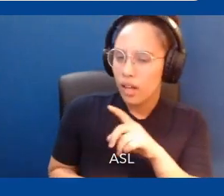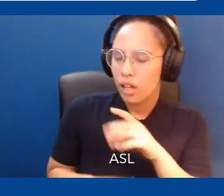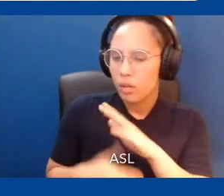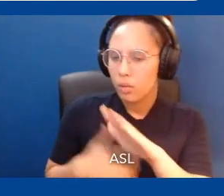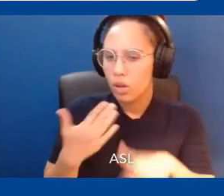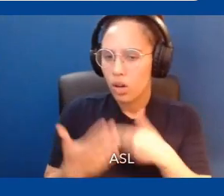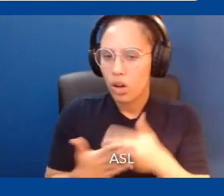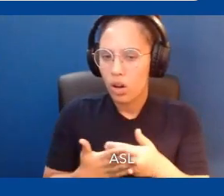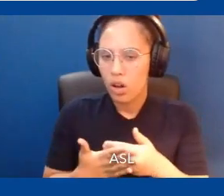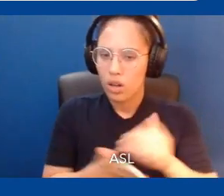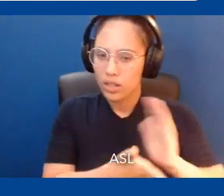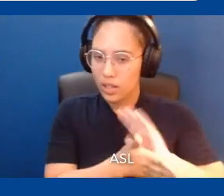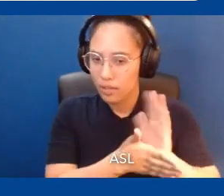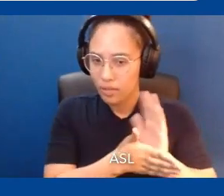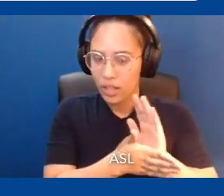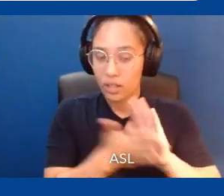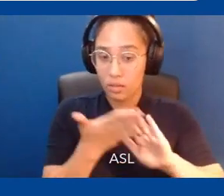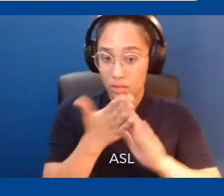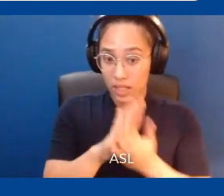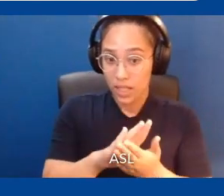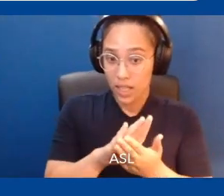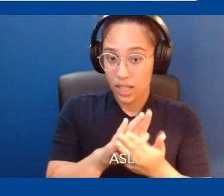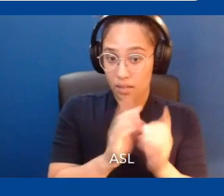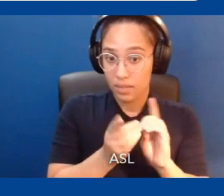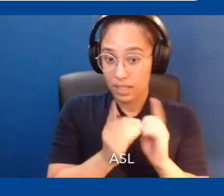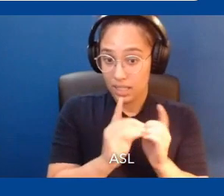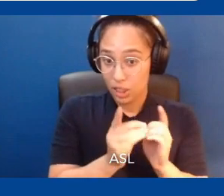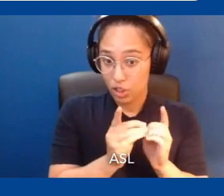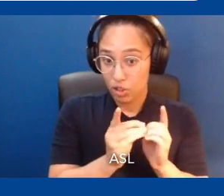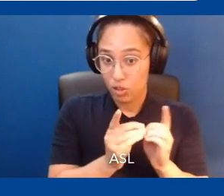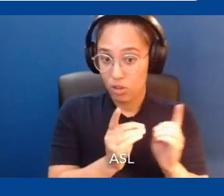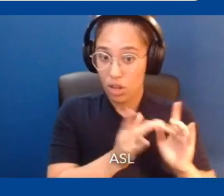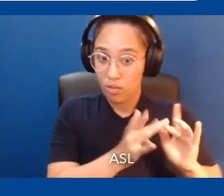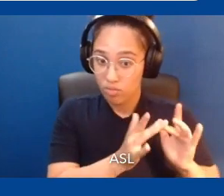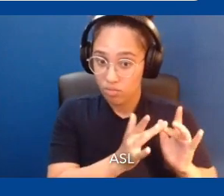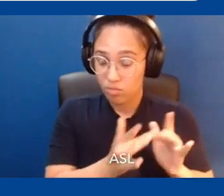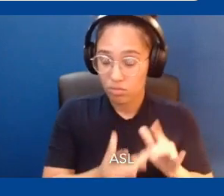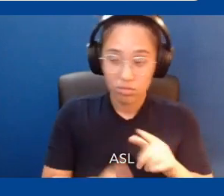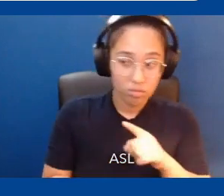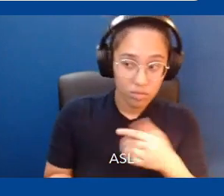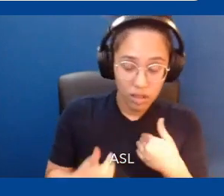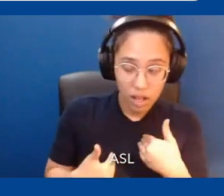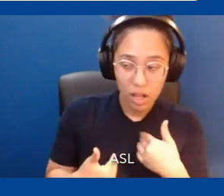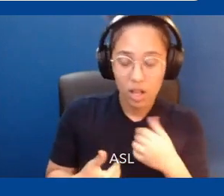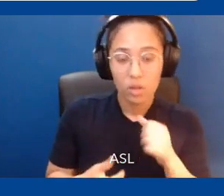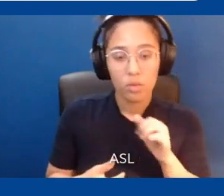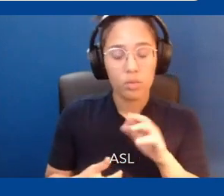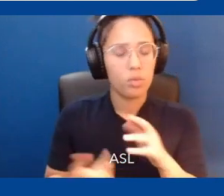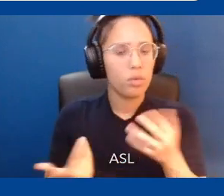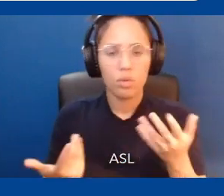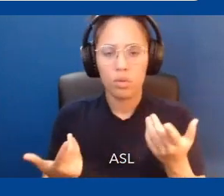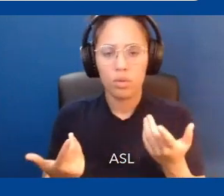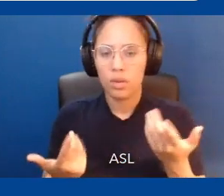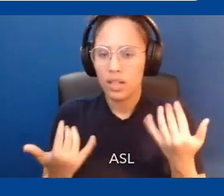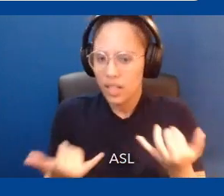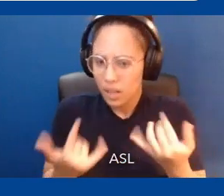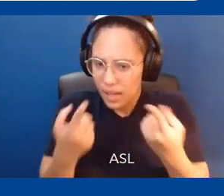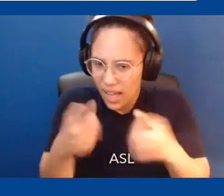exist now? Like, do you consider those tapes an archive or a personal archive, or how do